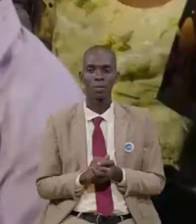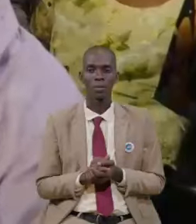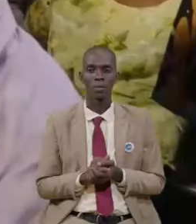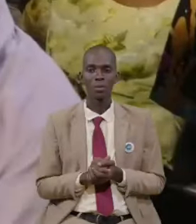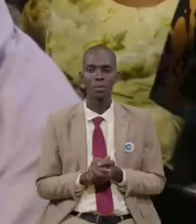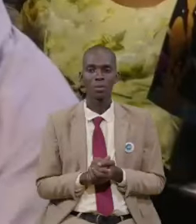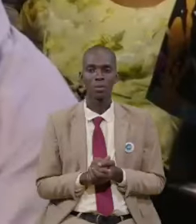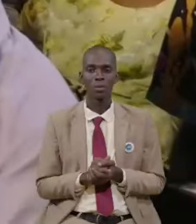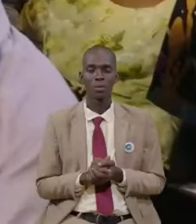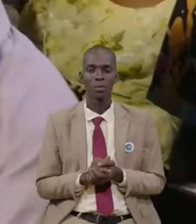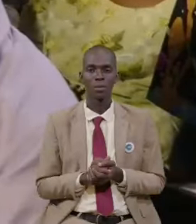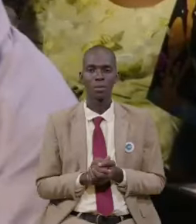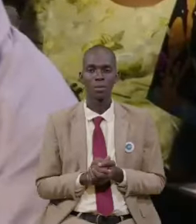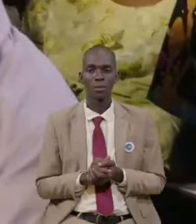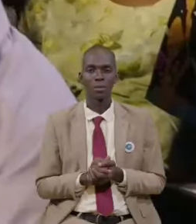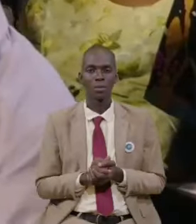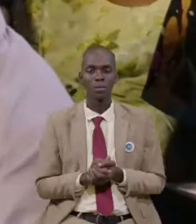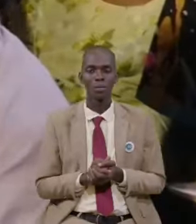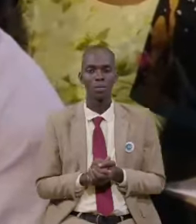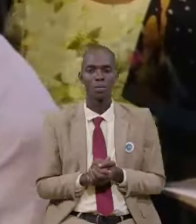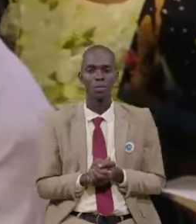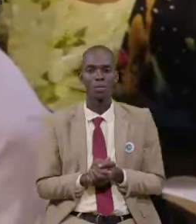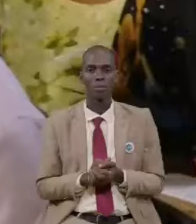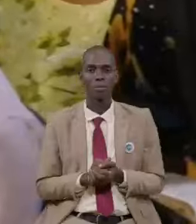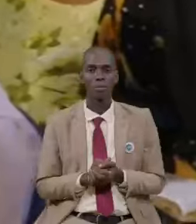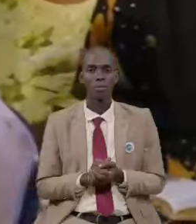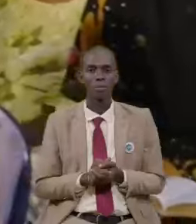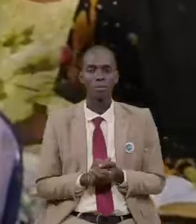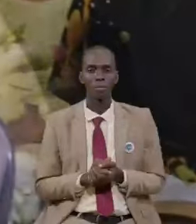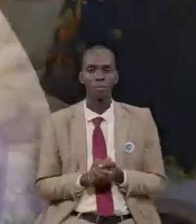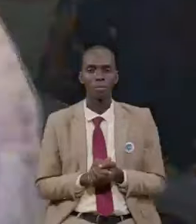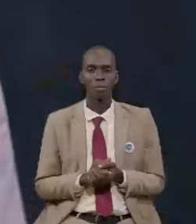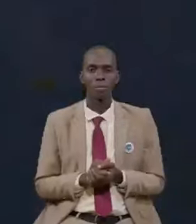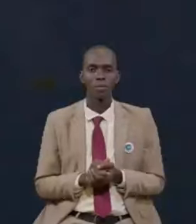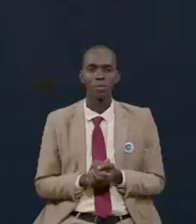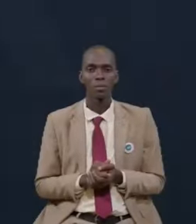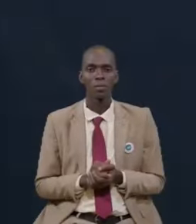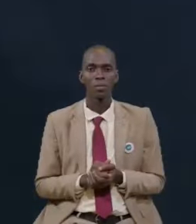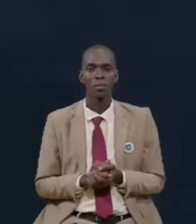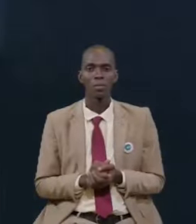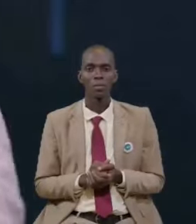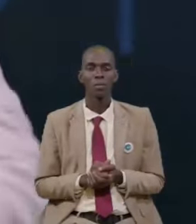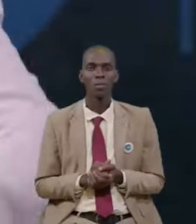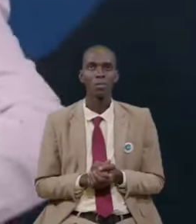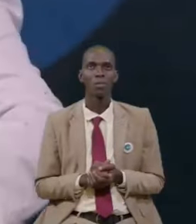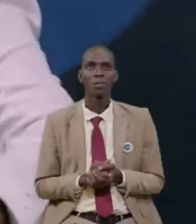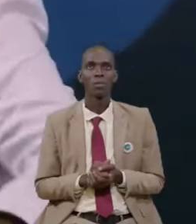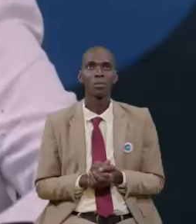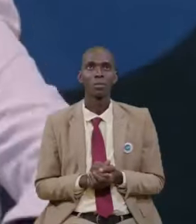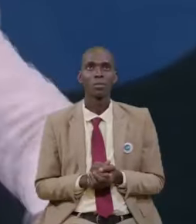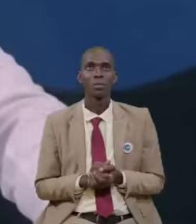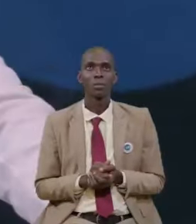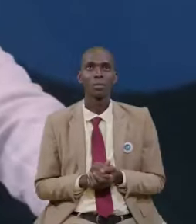went to the market, things are different now. I went to the office, things are different now. That's an old, you know,